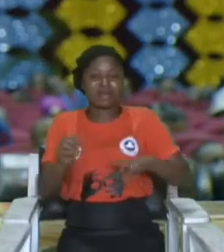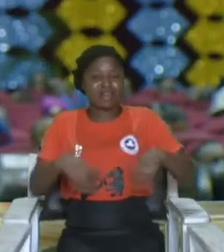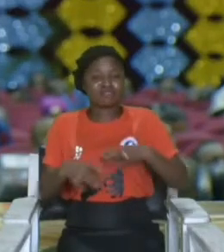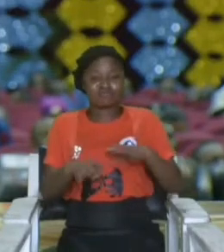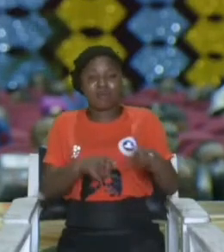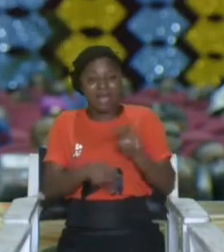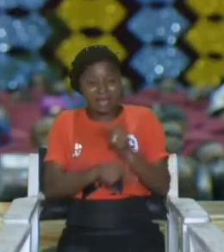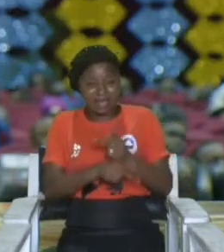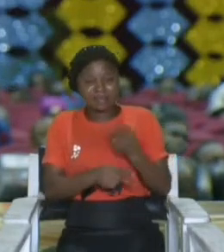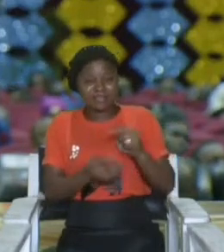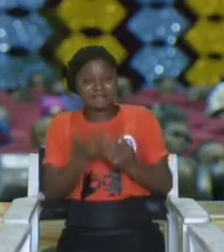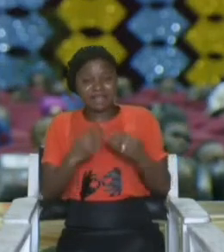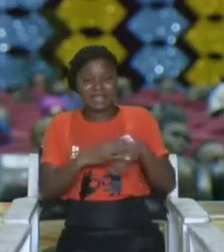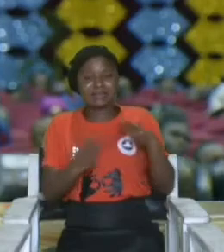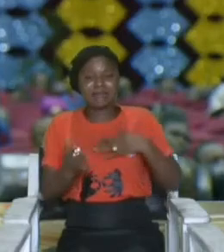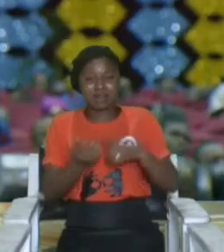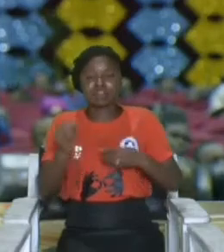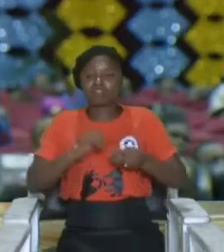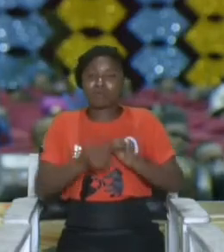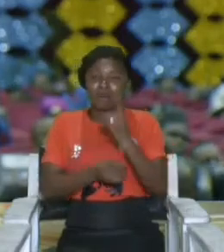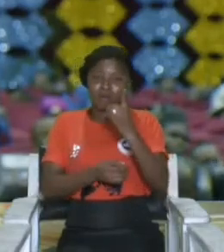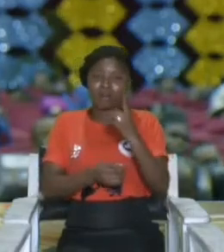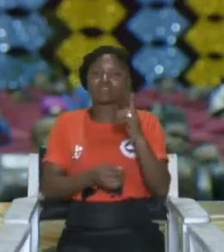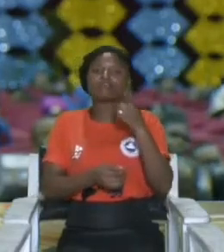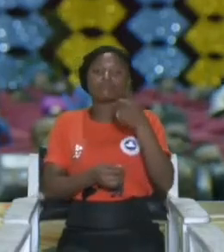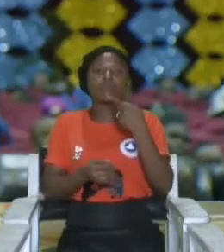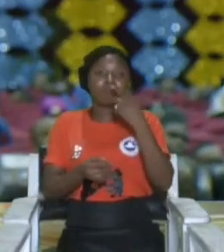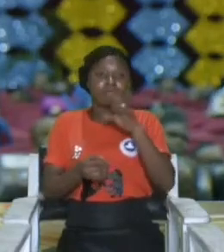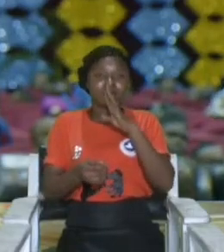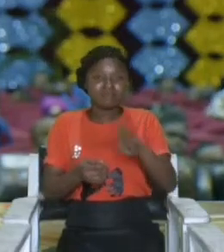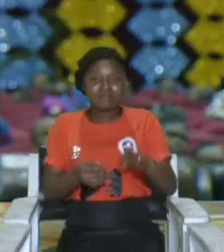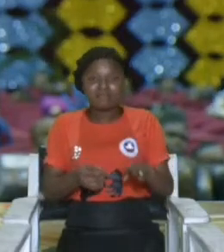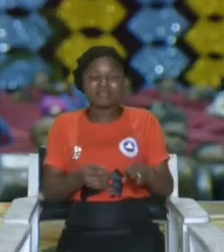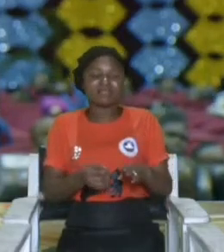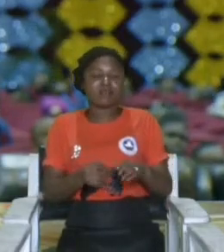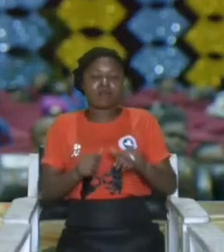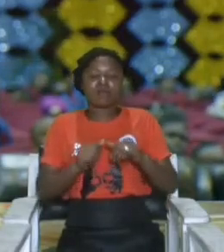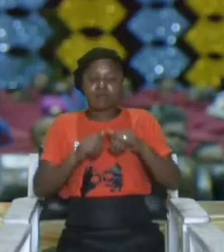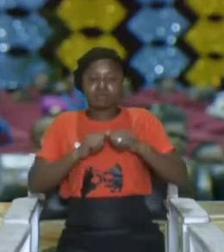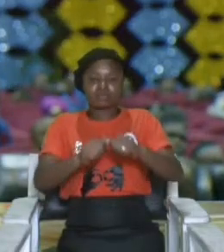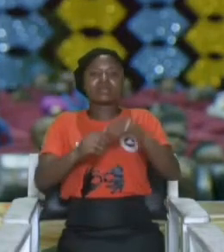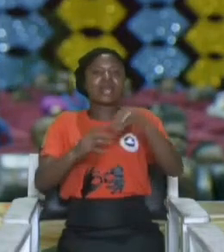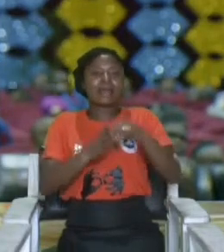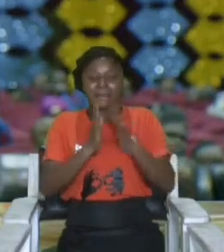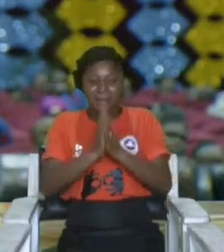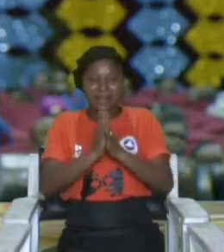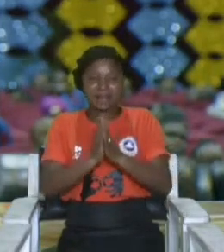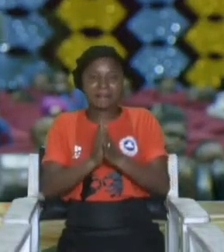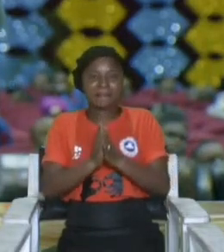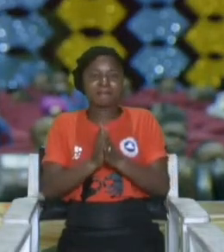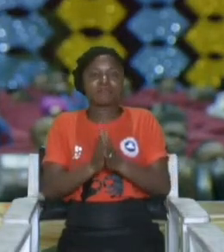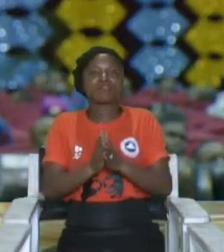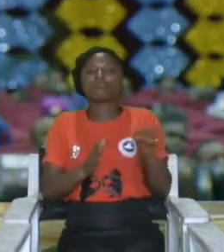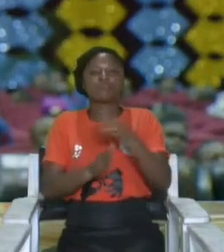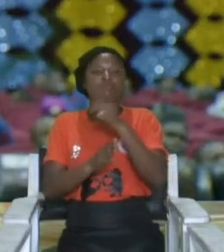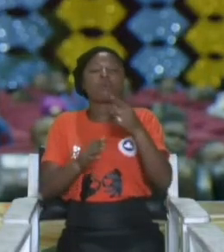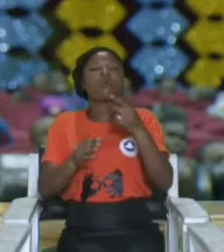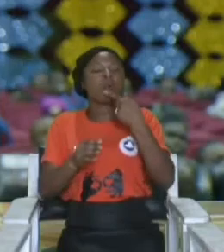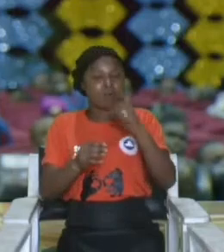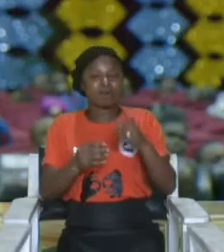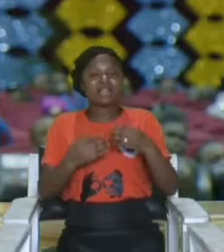in my rod? Number one, you must be fervent in prayers. Number two, you must have